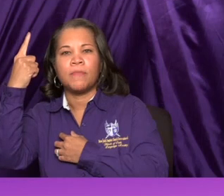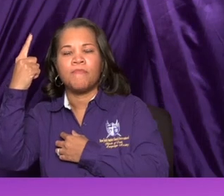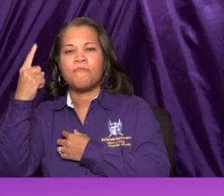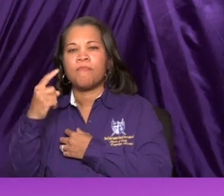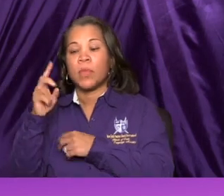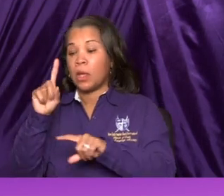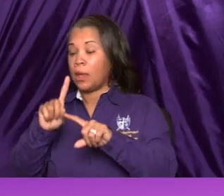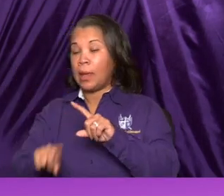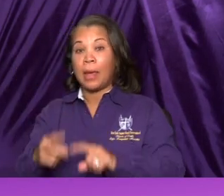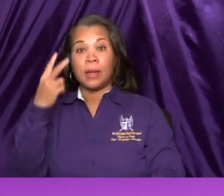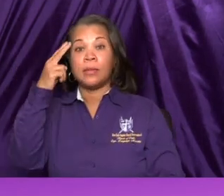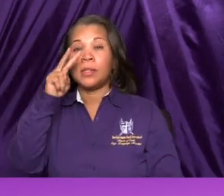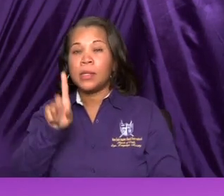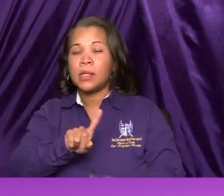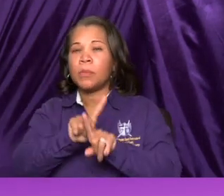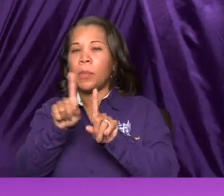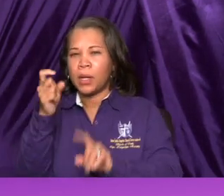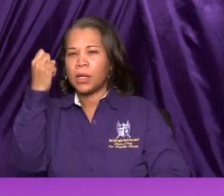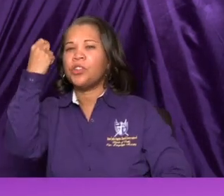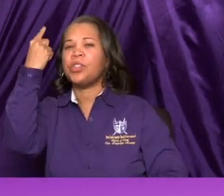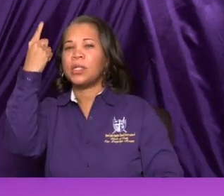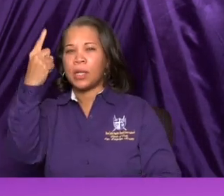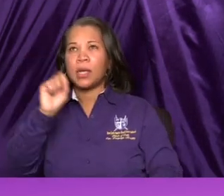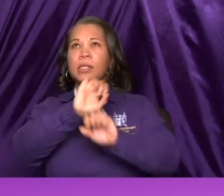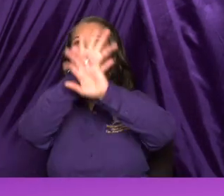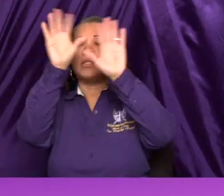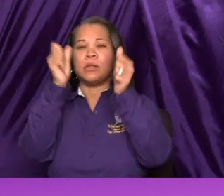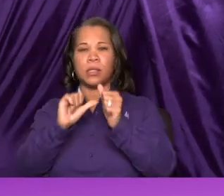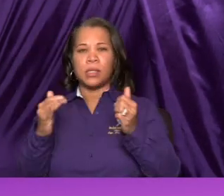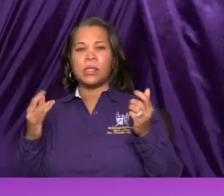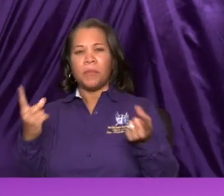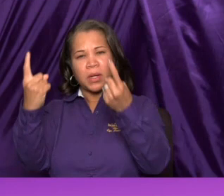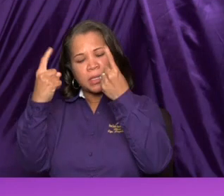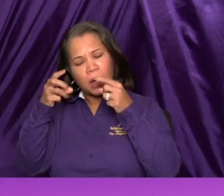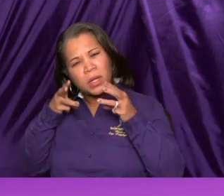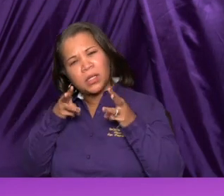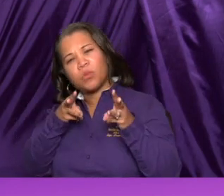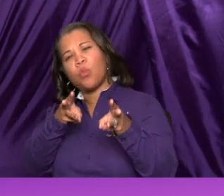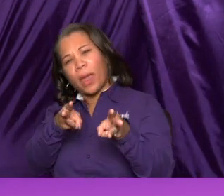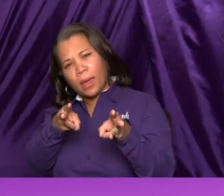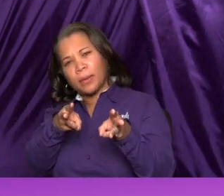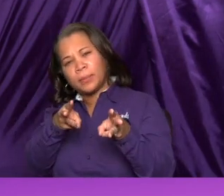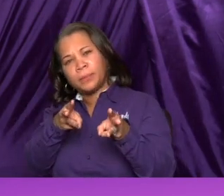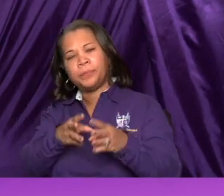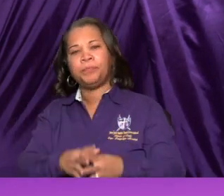to see, but he hears clearly that something is coming his way.